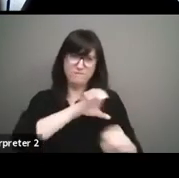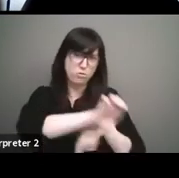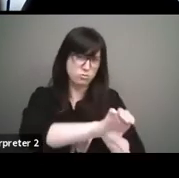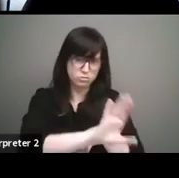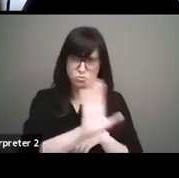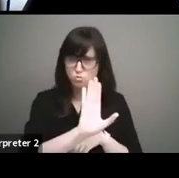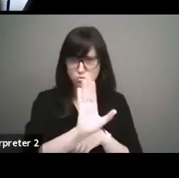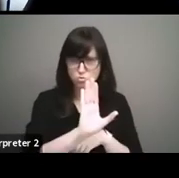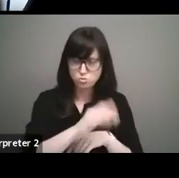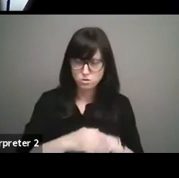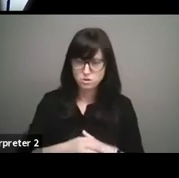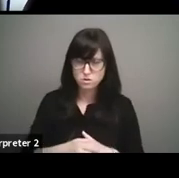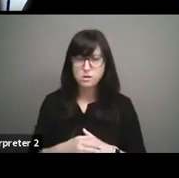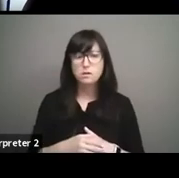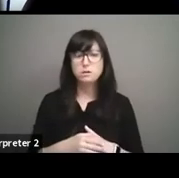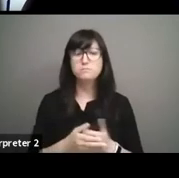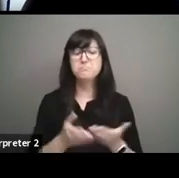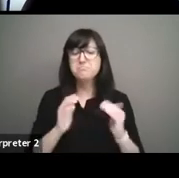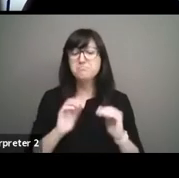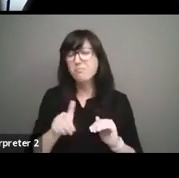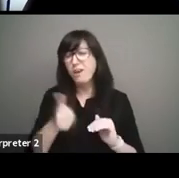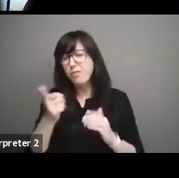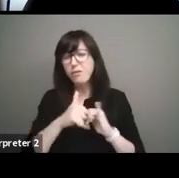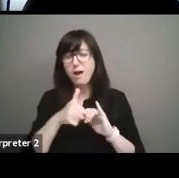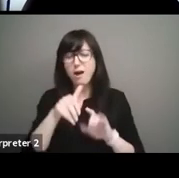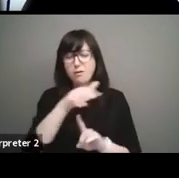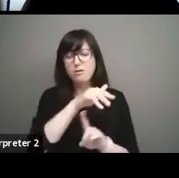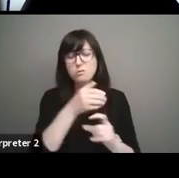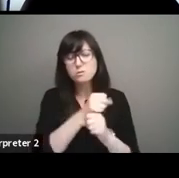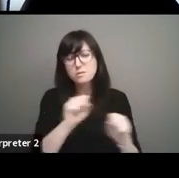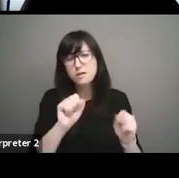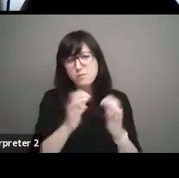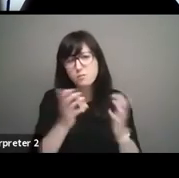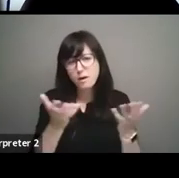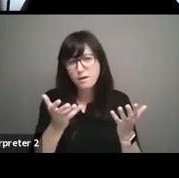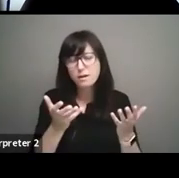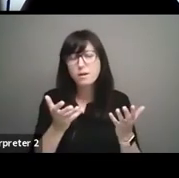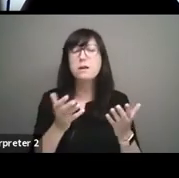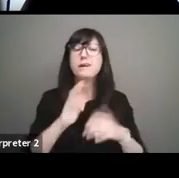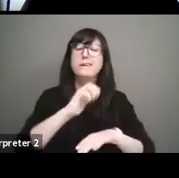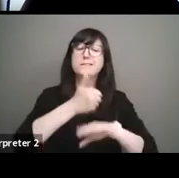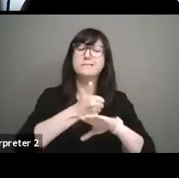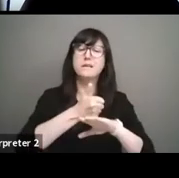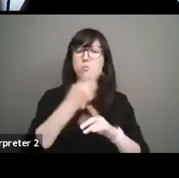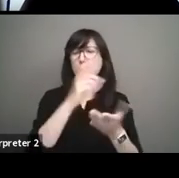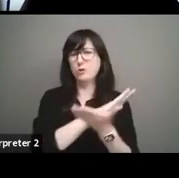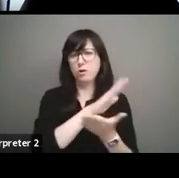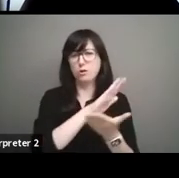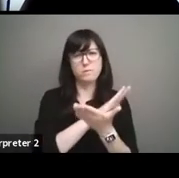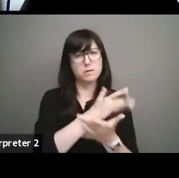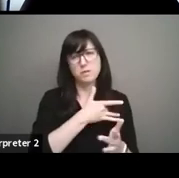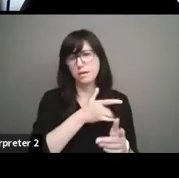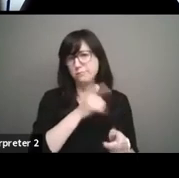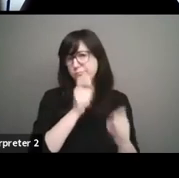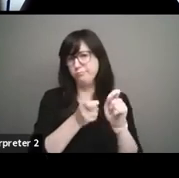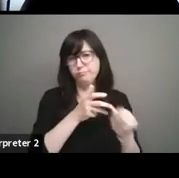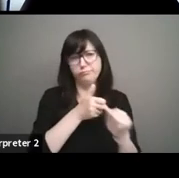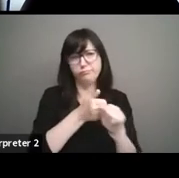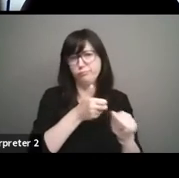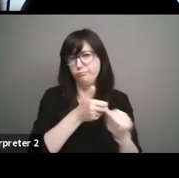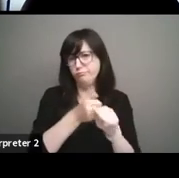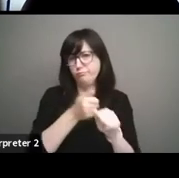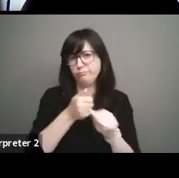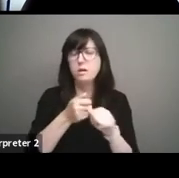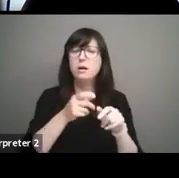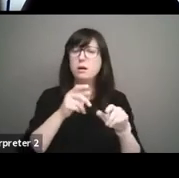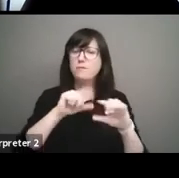Another way we kind of create safe spaces is that we've created like a living document of group norms.